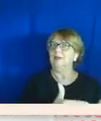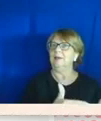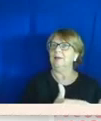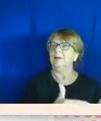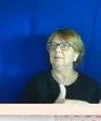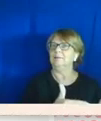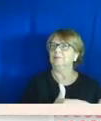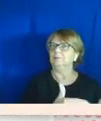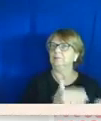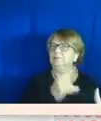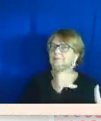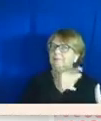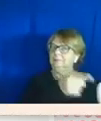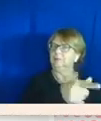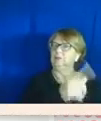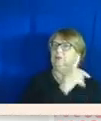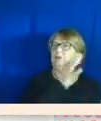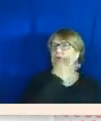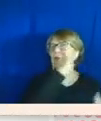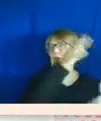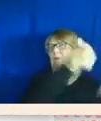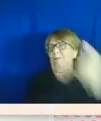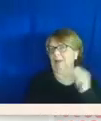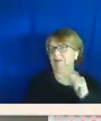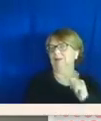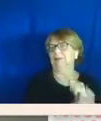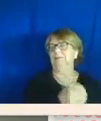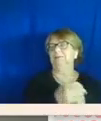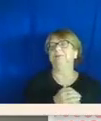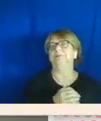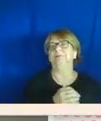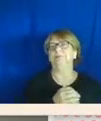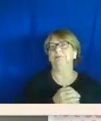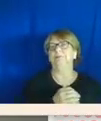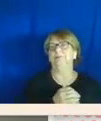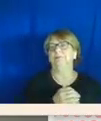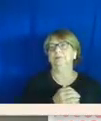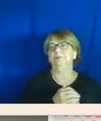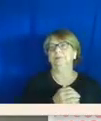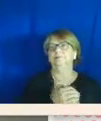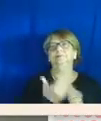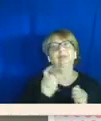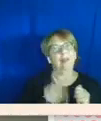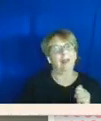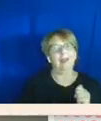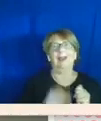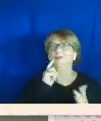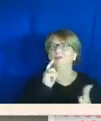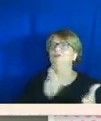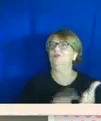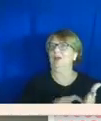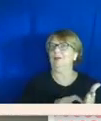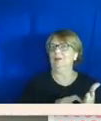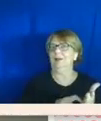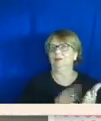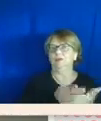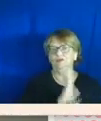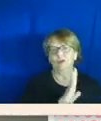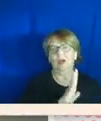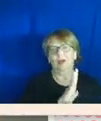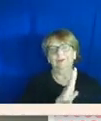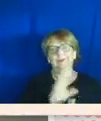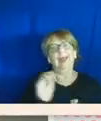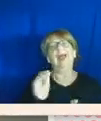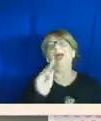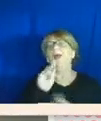towards passage. It's got to recognize rights and legitimate concerns in